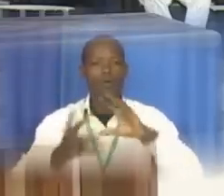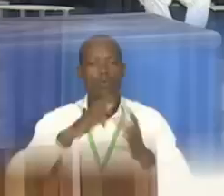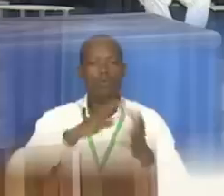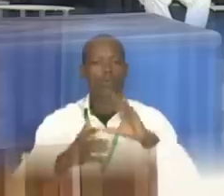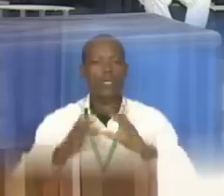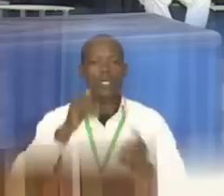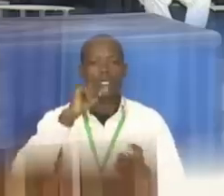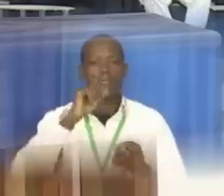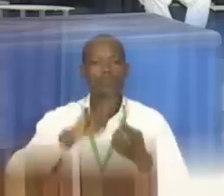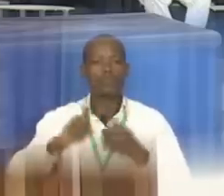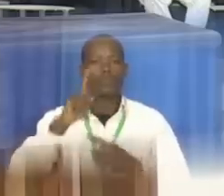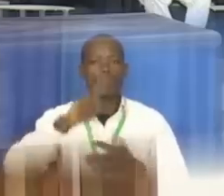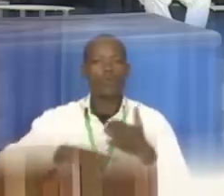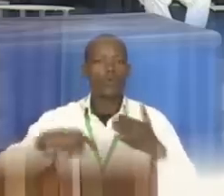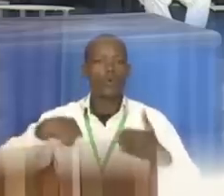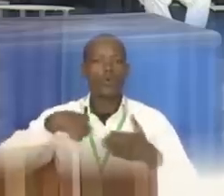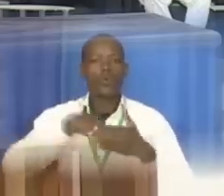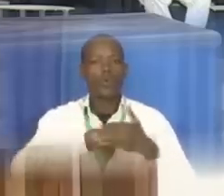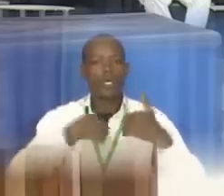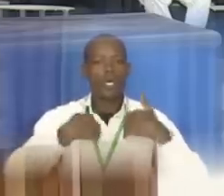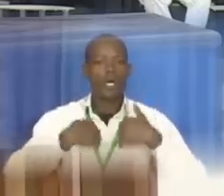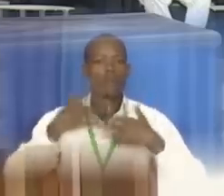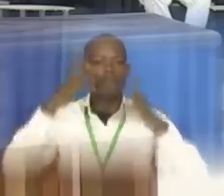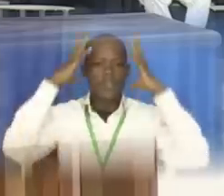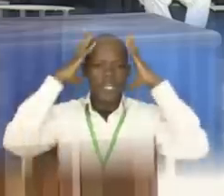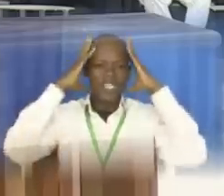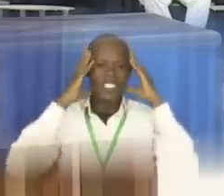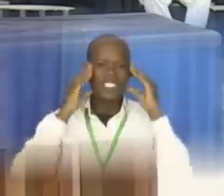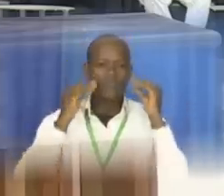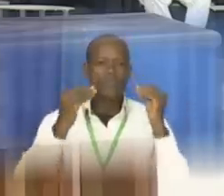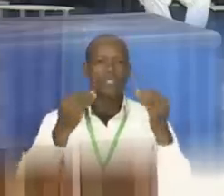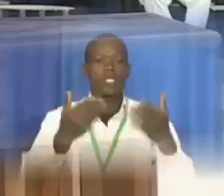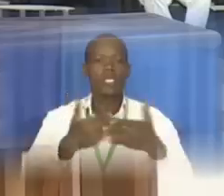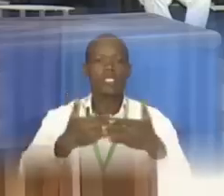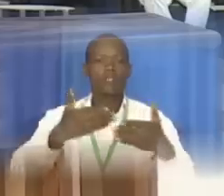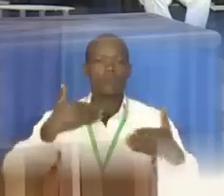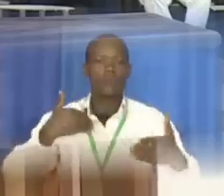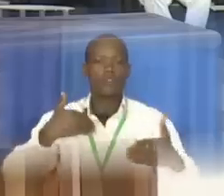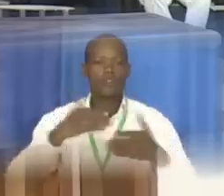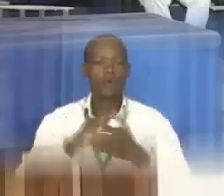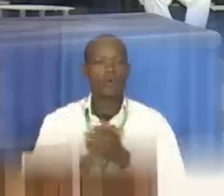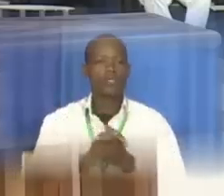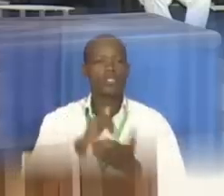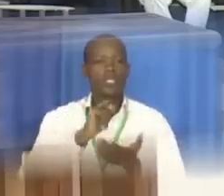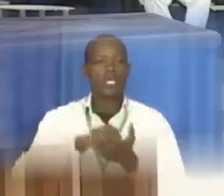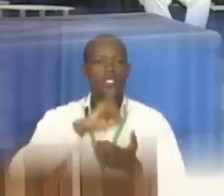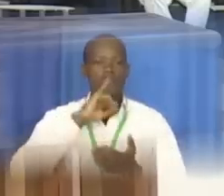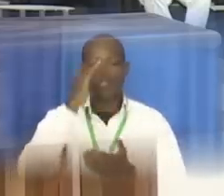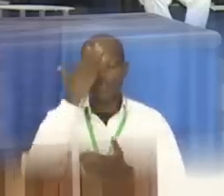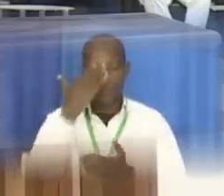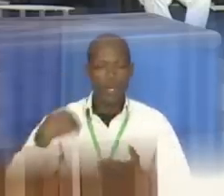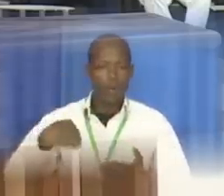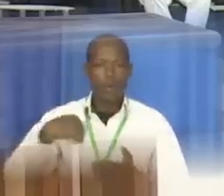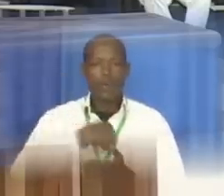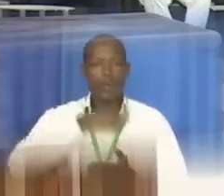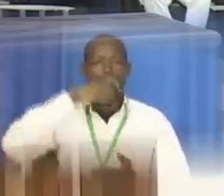That's the reason why we need to pray, particularly for nations like Nigeria.